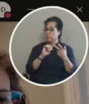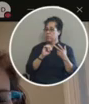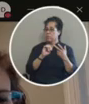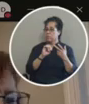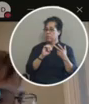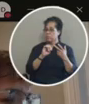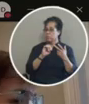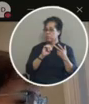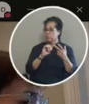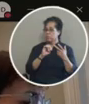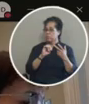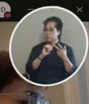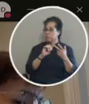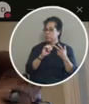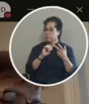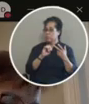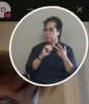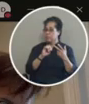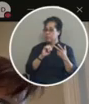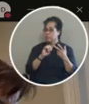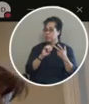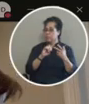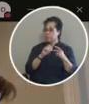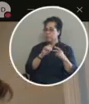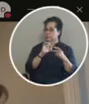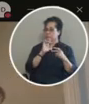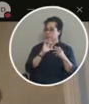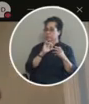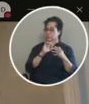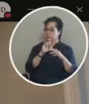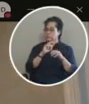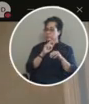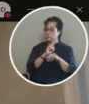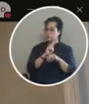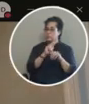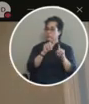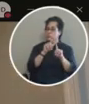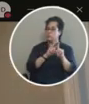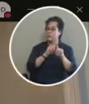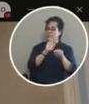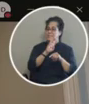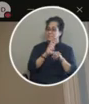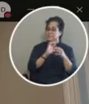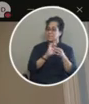Mr. Pierre, are you on the line? Please press *6 to unmute your phone.